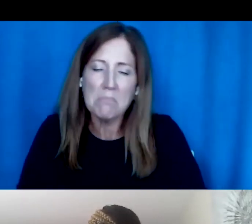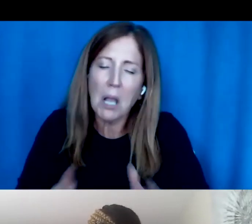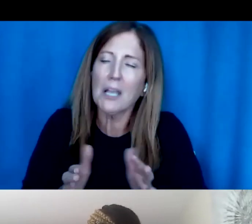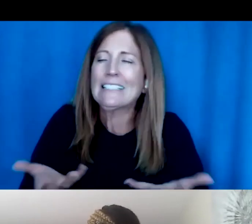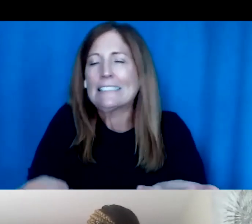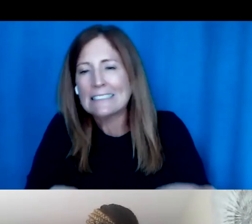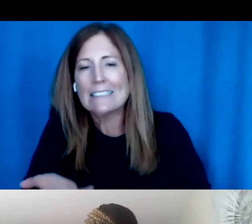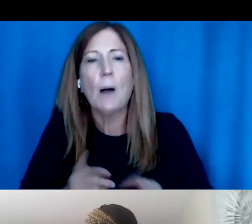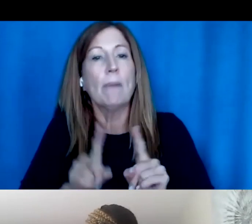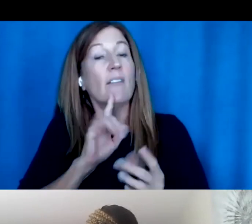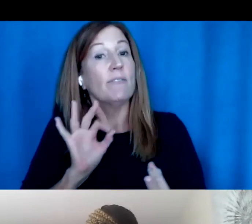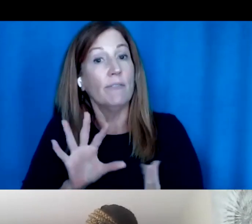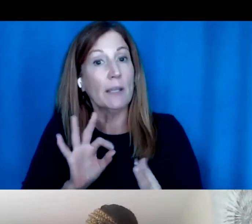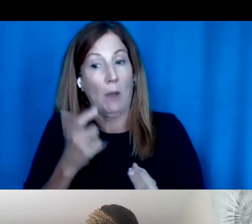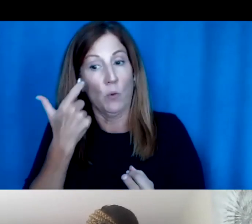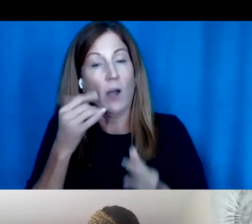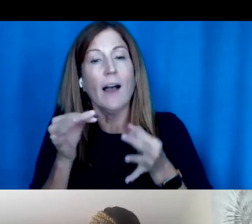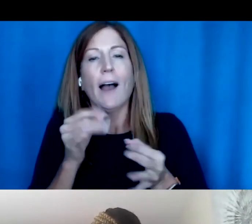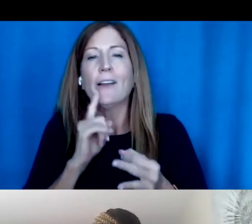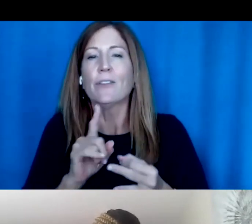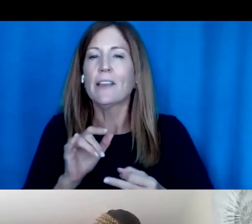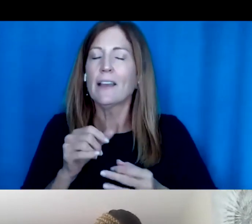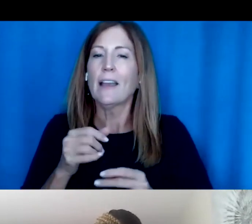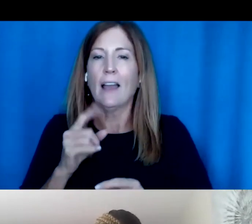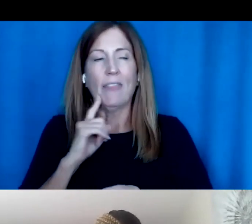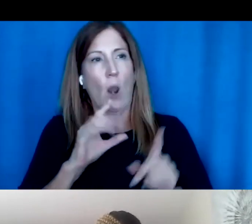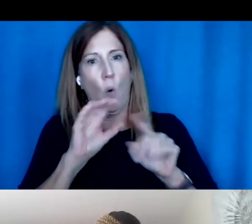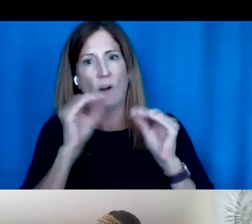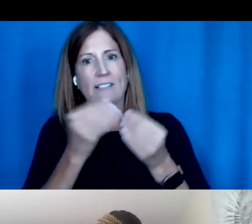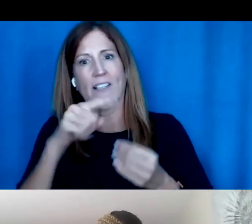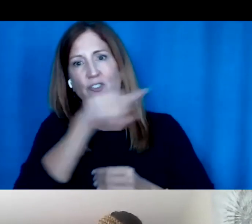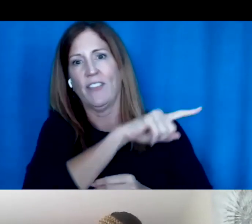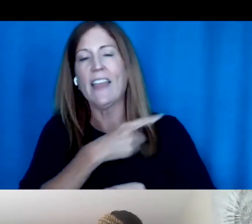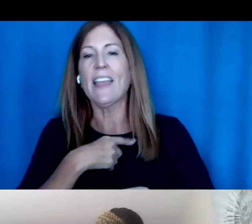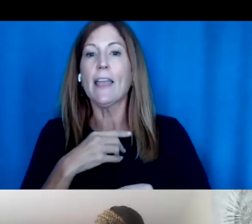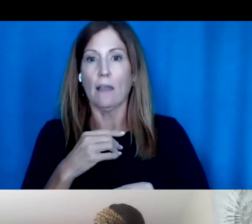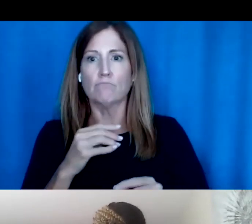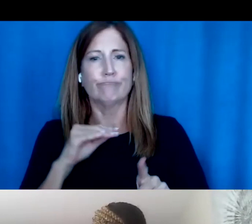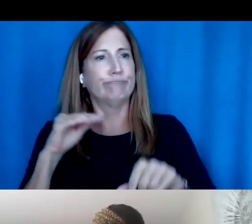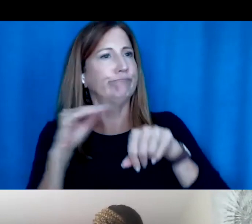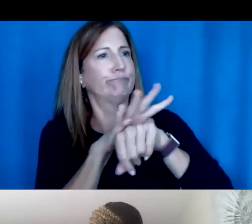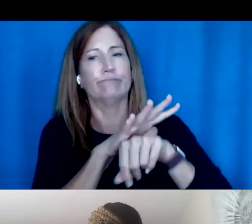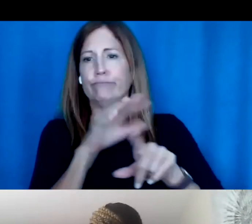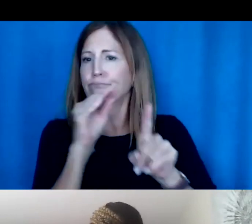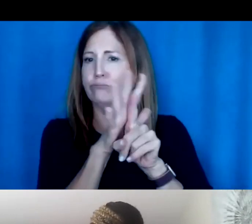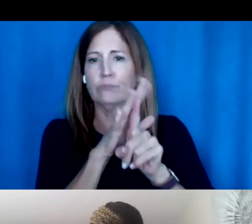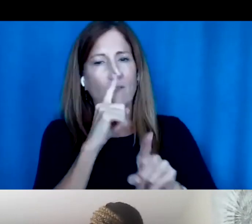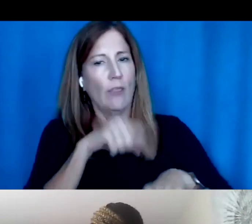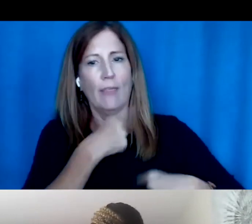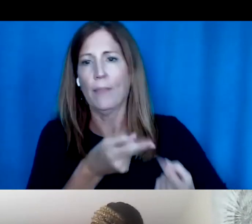that we've described the impact that organizations see as a whole on like the bottom